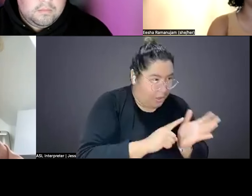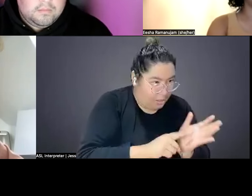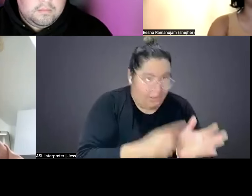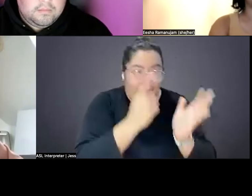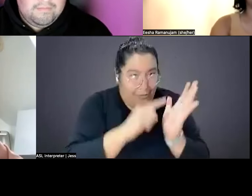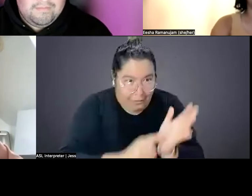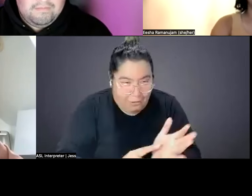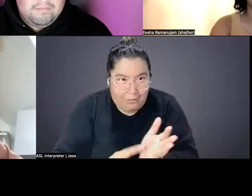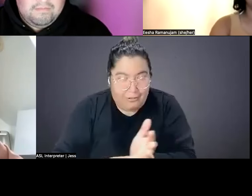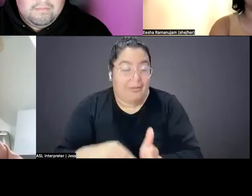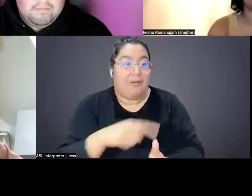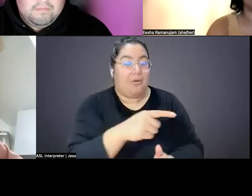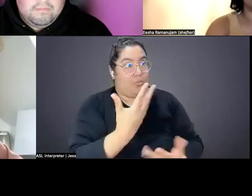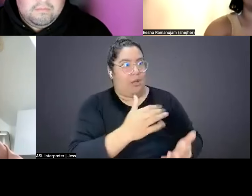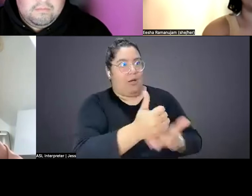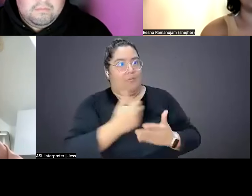Brandy.